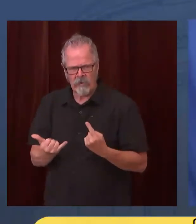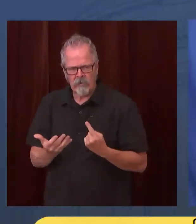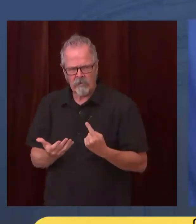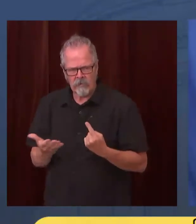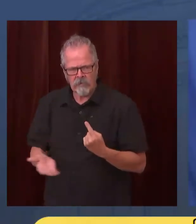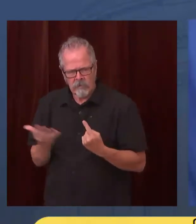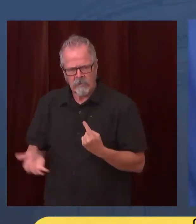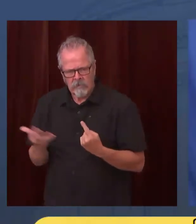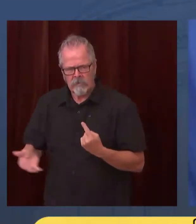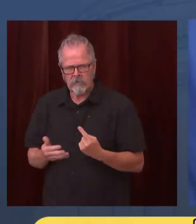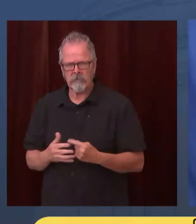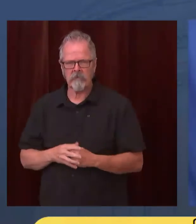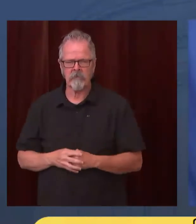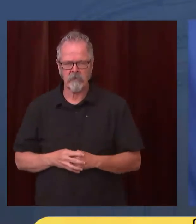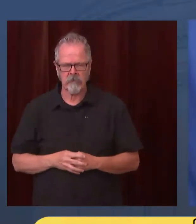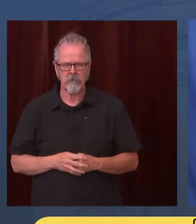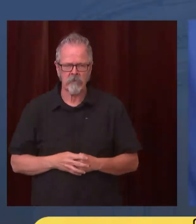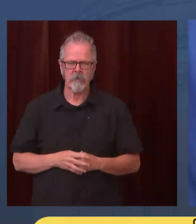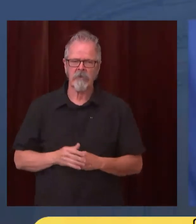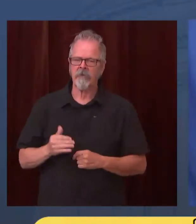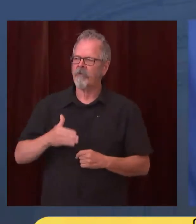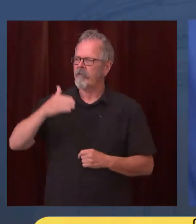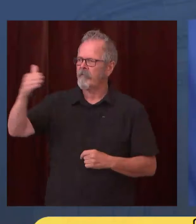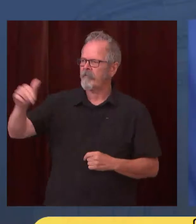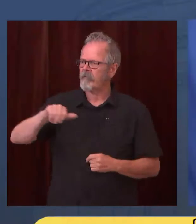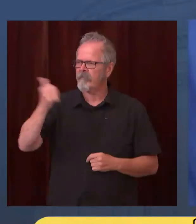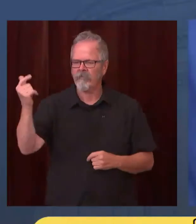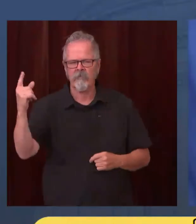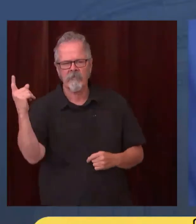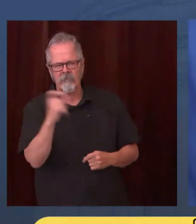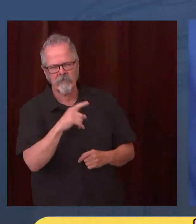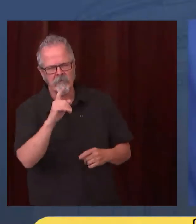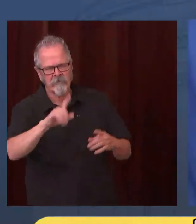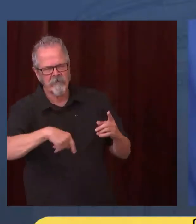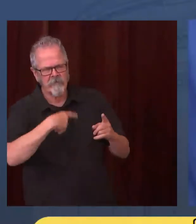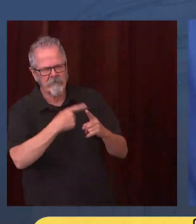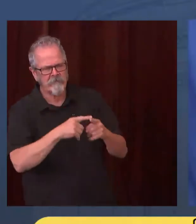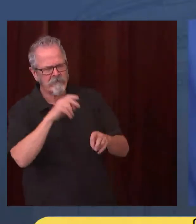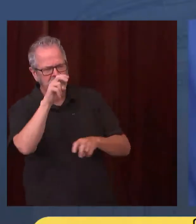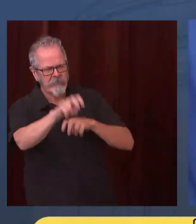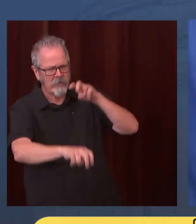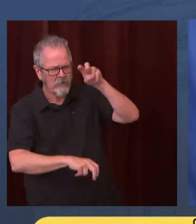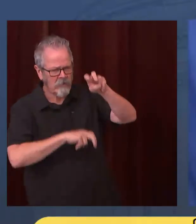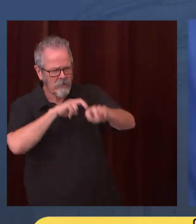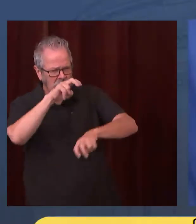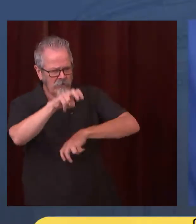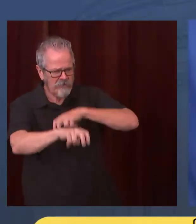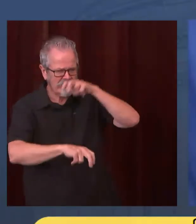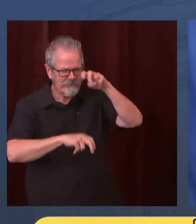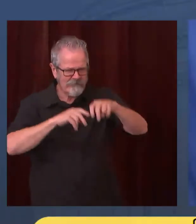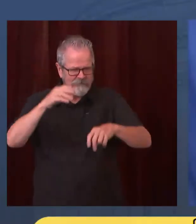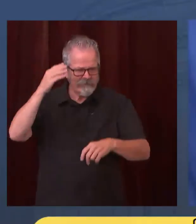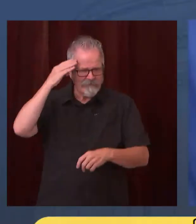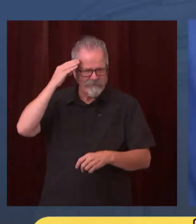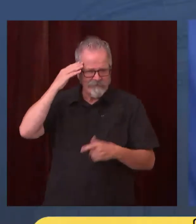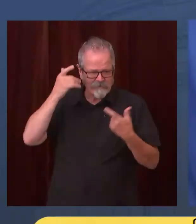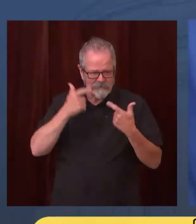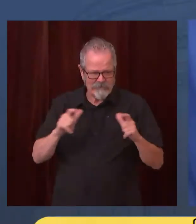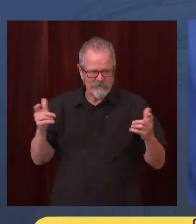county fairs and other large outdoor events happening. Given what we're seeing in hospitals, do you think that they should